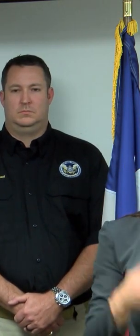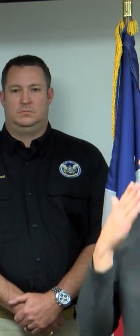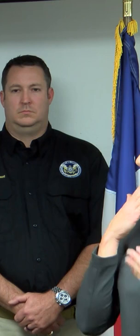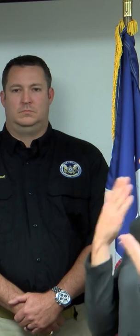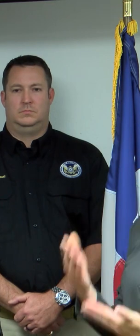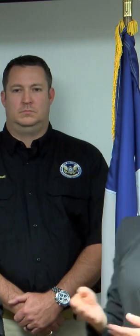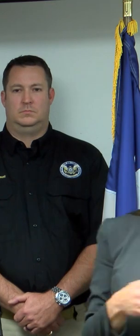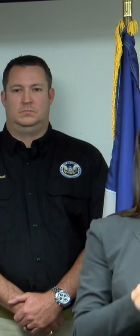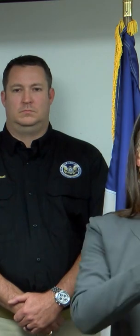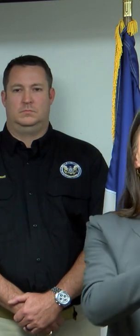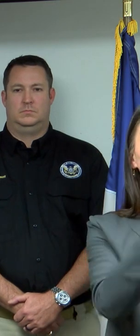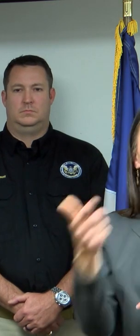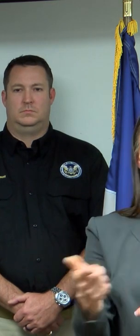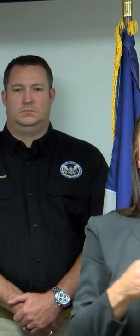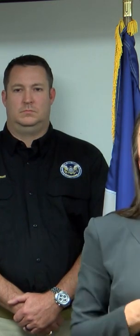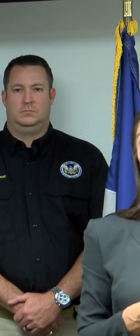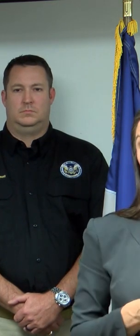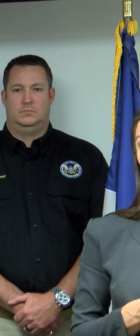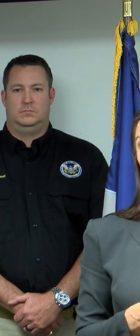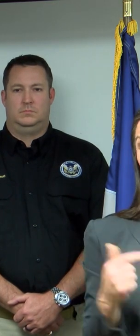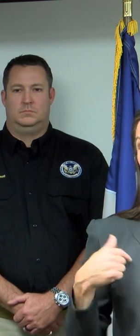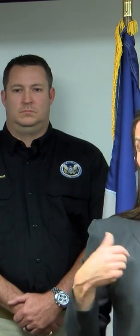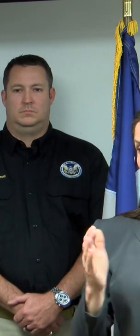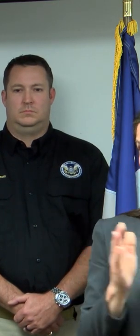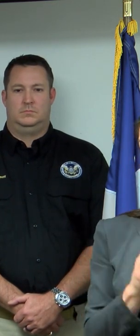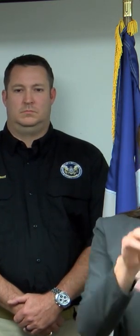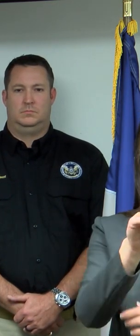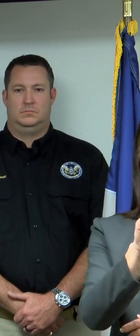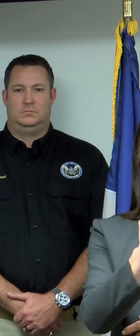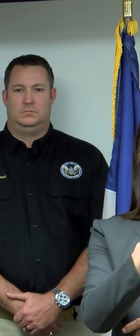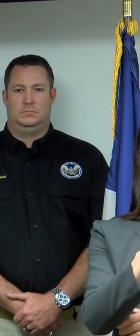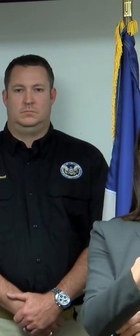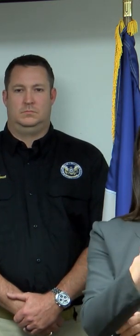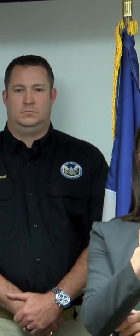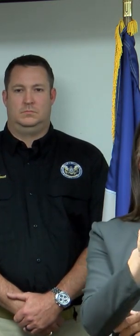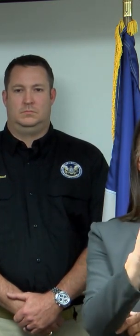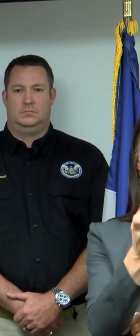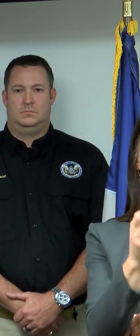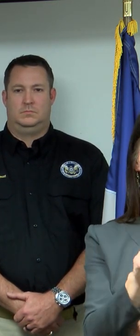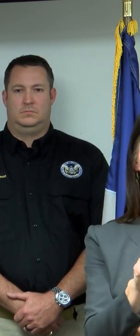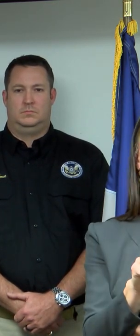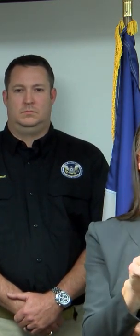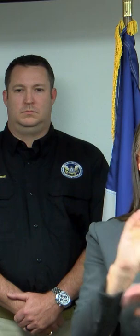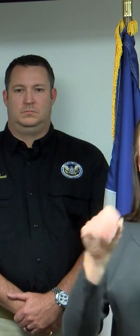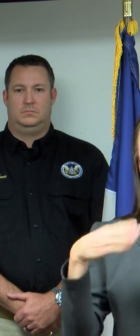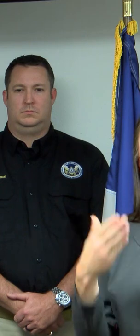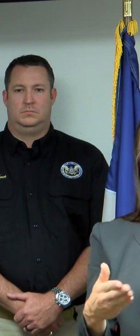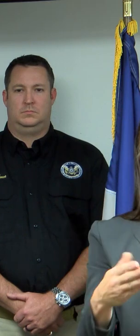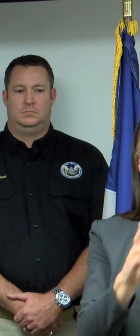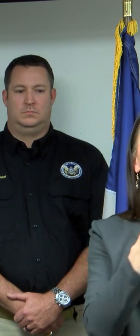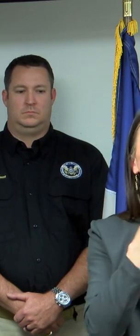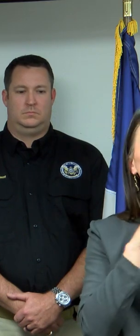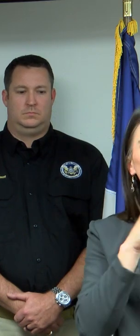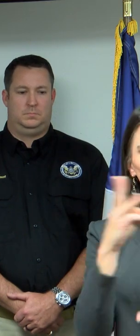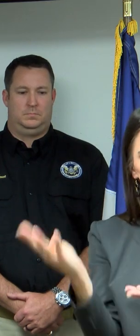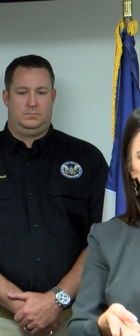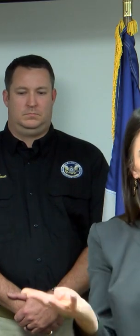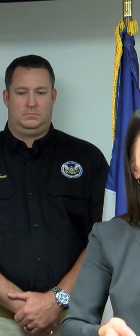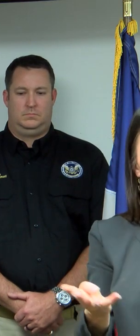Thank you, Mark. Next, I will ask Mark Vogler to provide a drainage and watershed update.